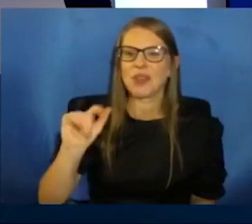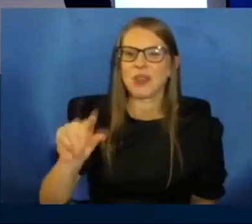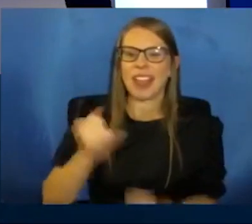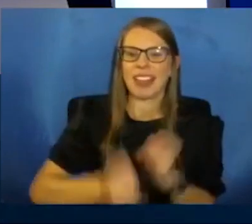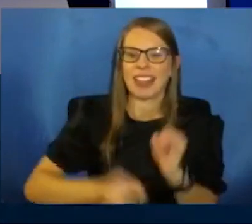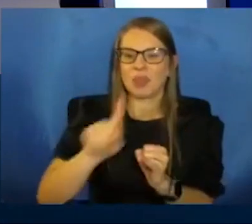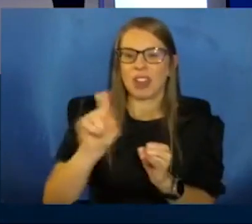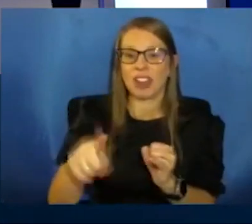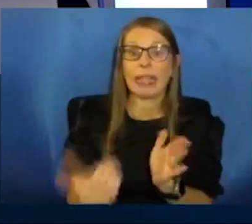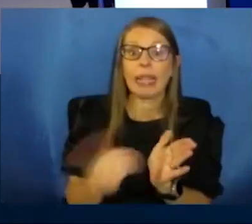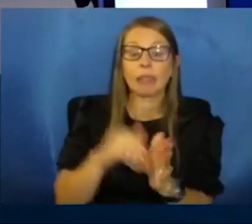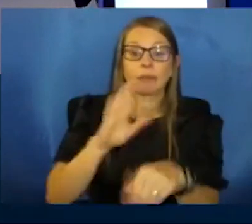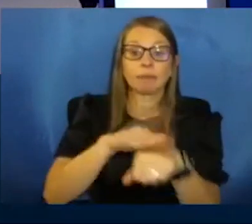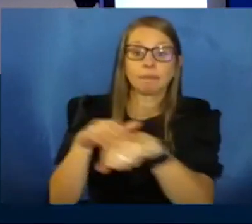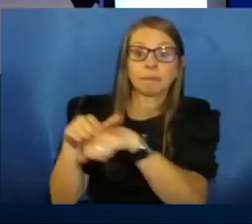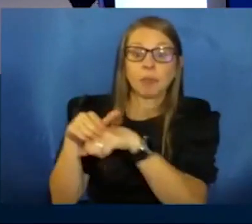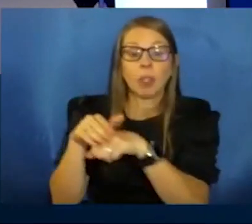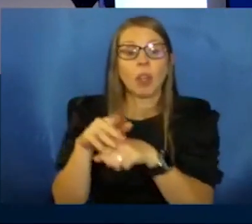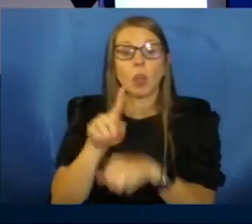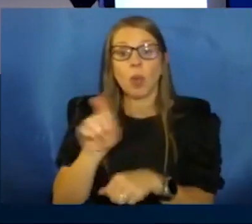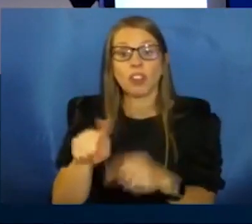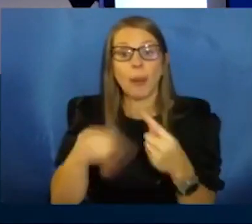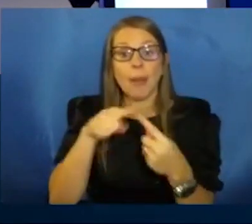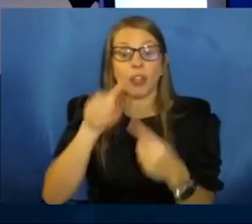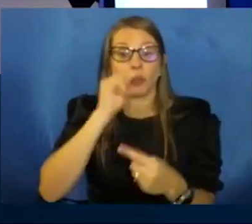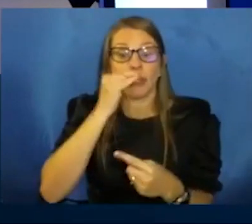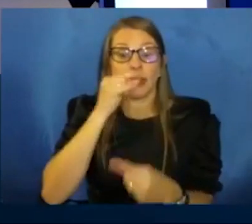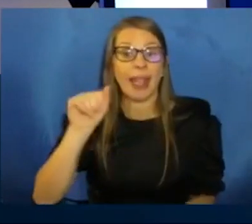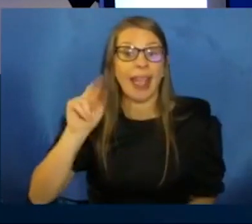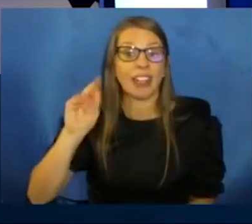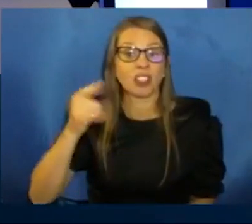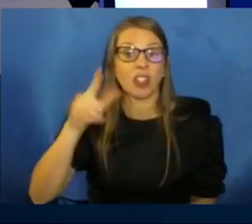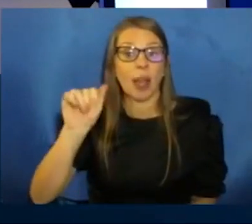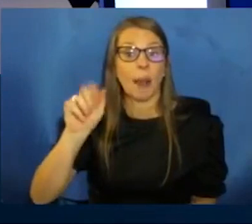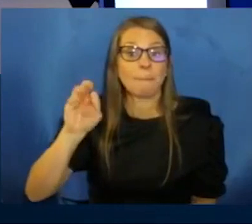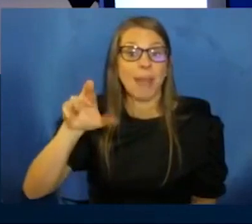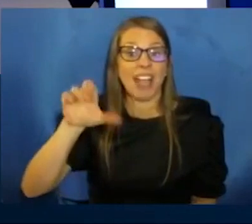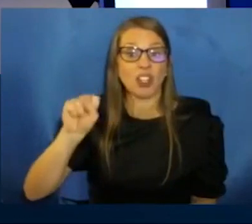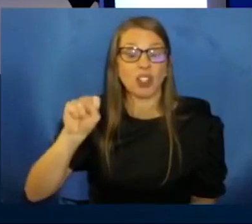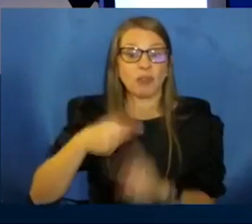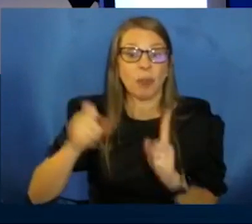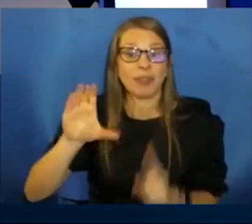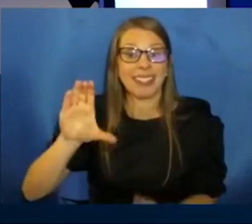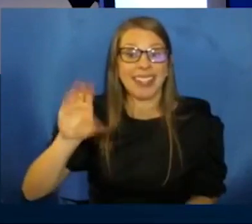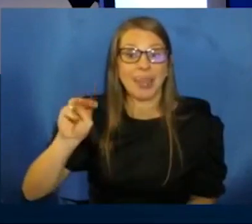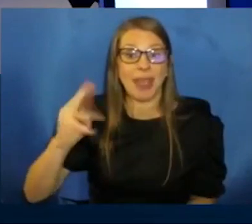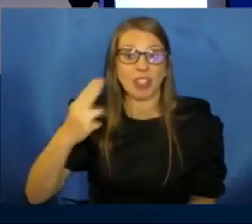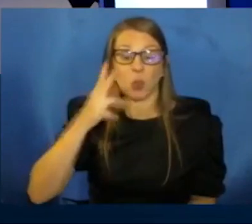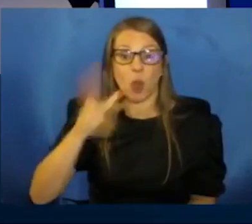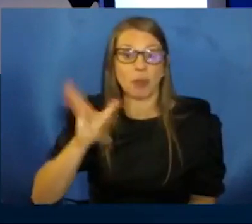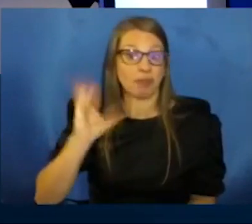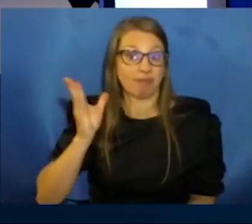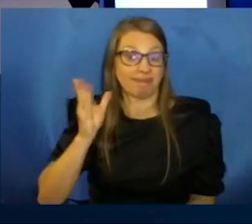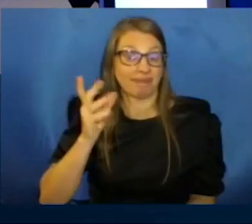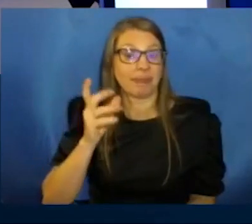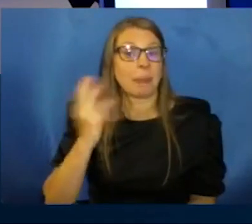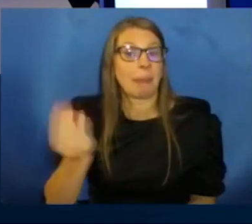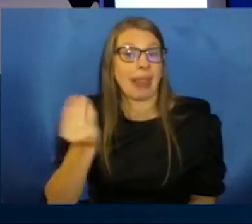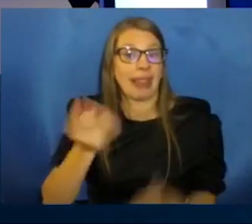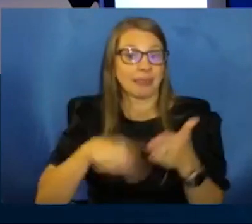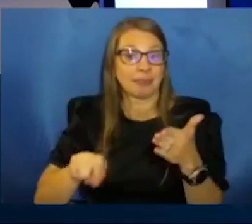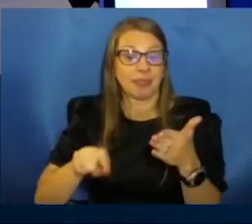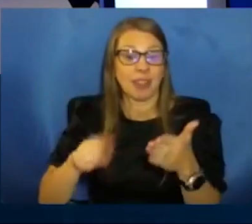that other person. So I think if you and your stylist can both be masked, yeah, I believe it's safe, especially if you're vaccinated. It's unclear